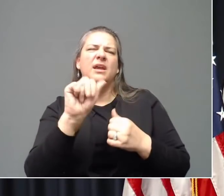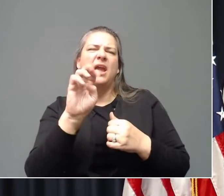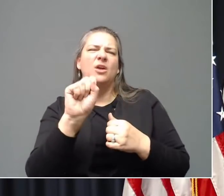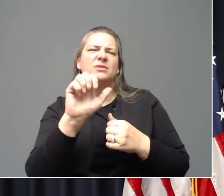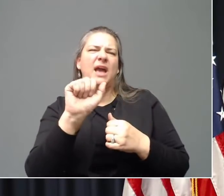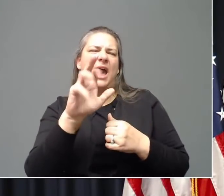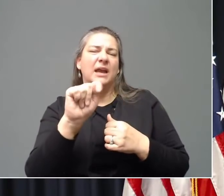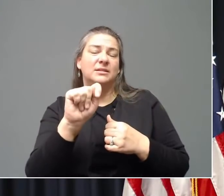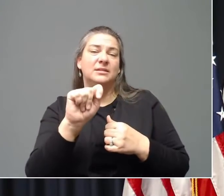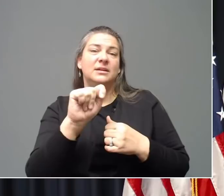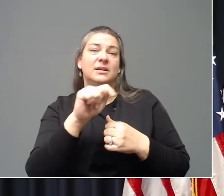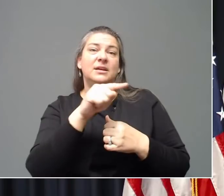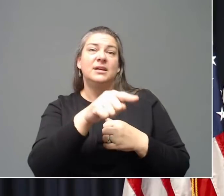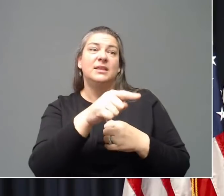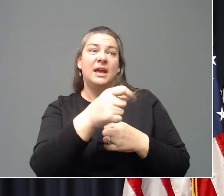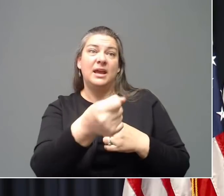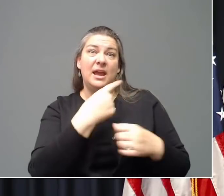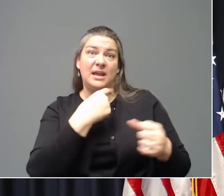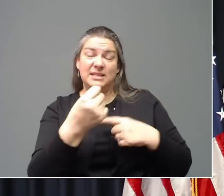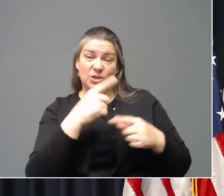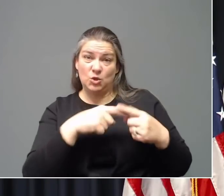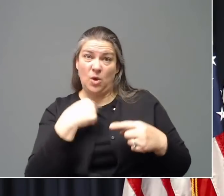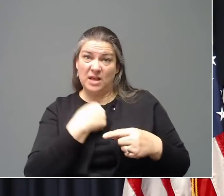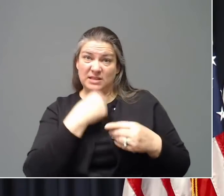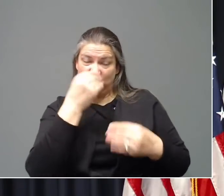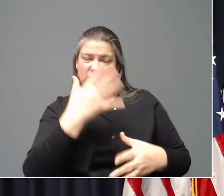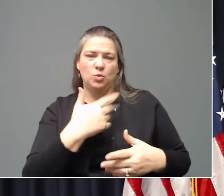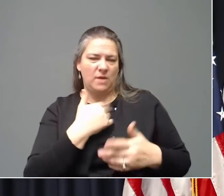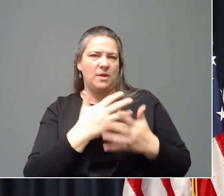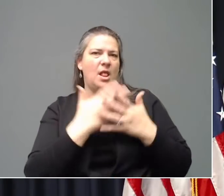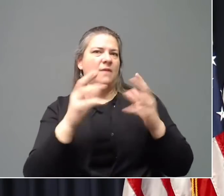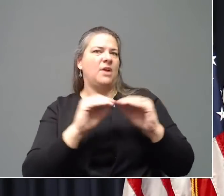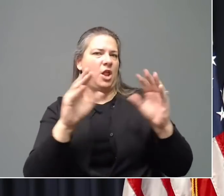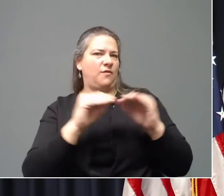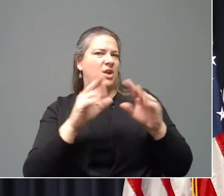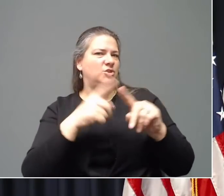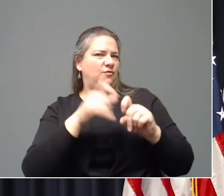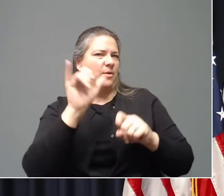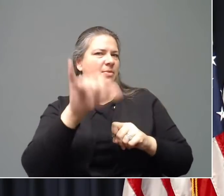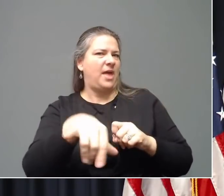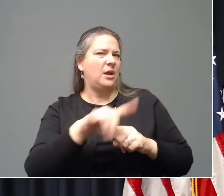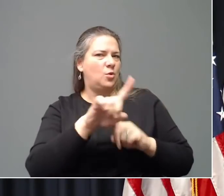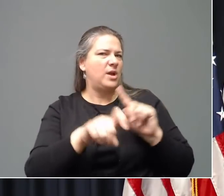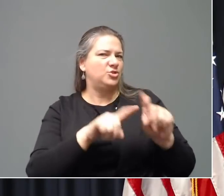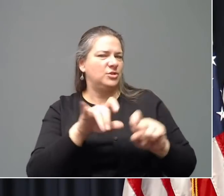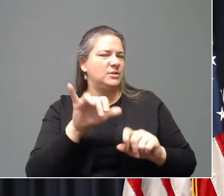for clarification. John Charlton from WHAS.